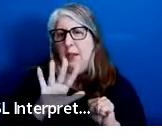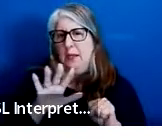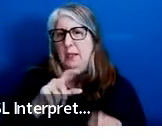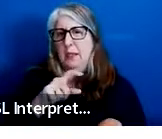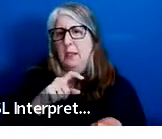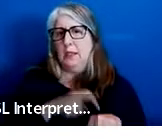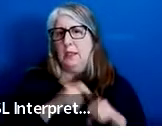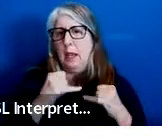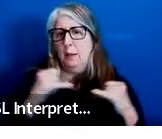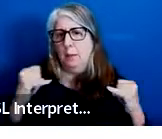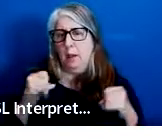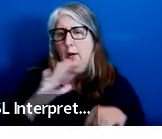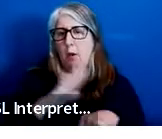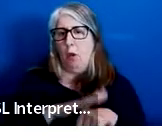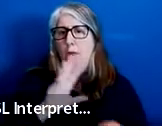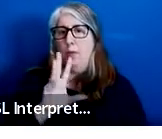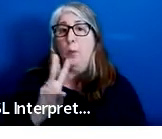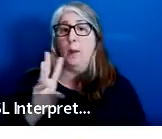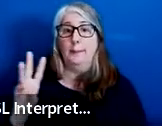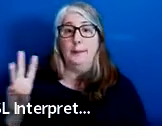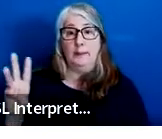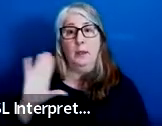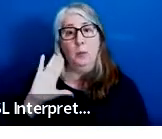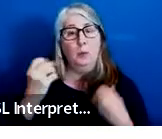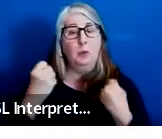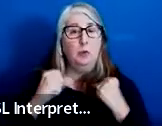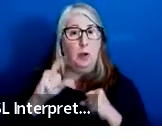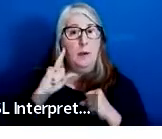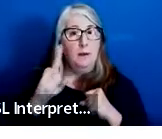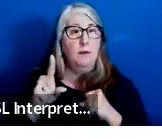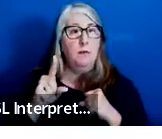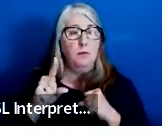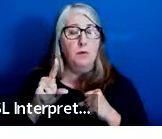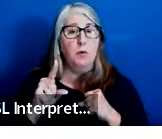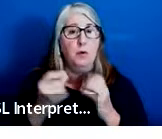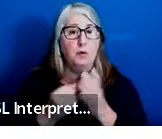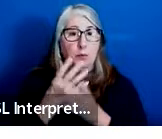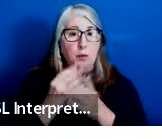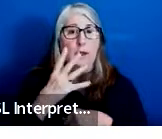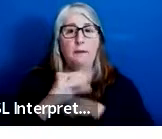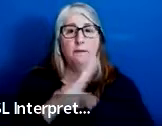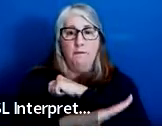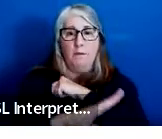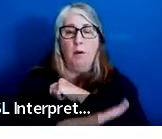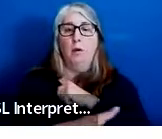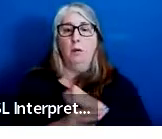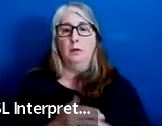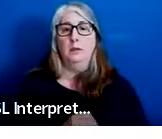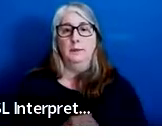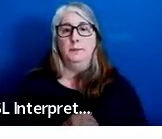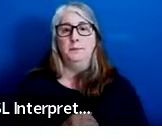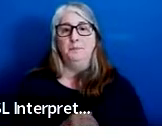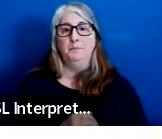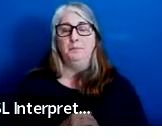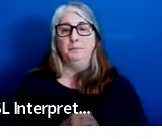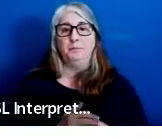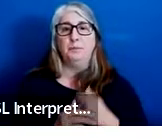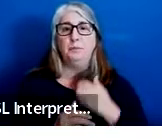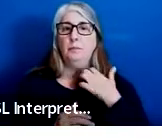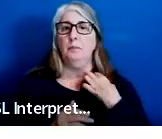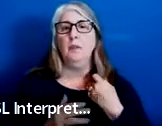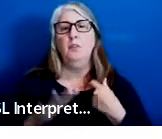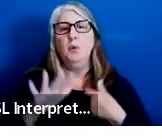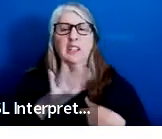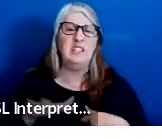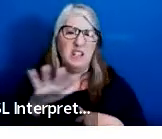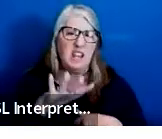website for the remaining carts that will go out in the spring and the fall. They'll at least give you kind of rough areas of where we're